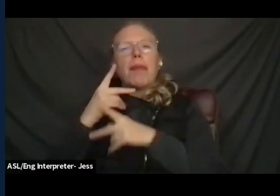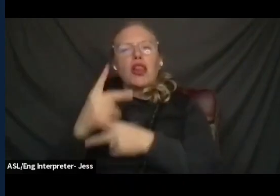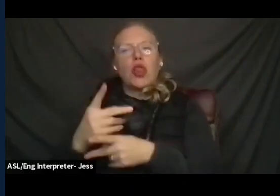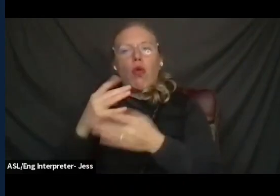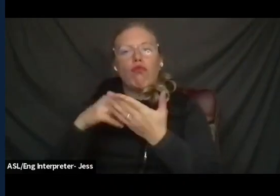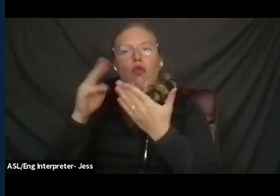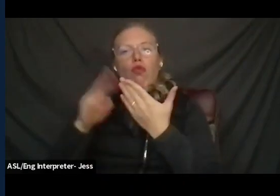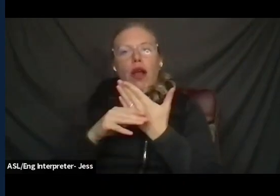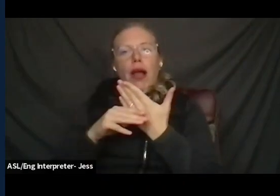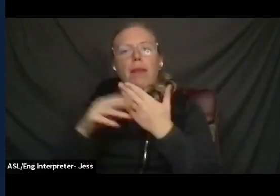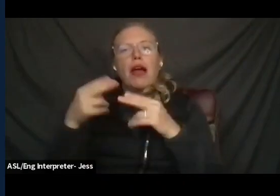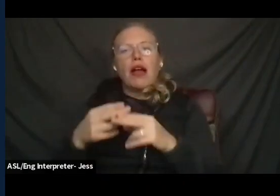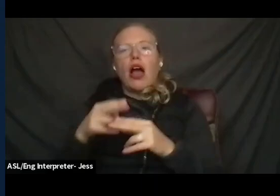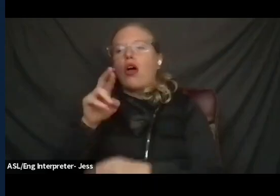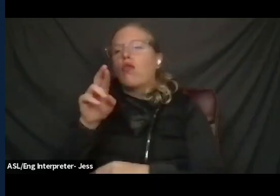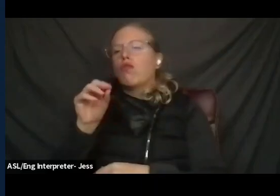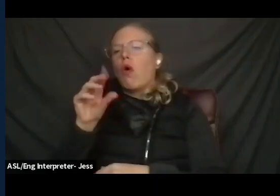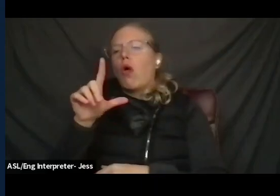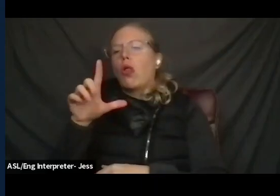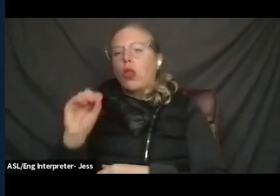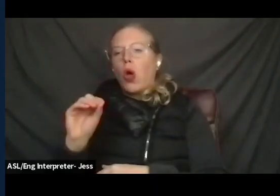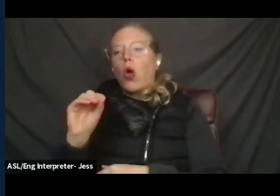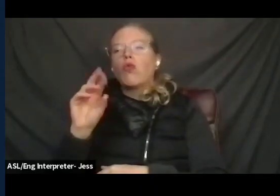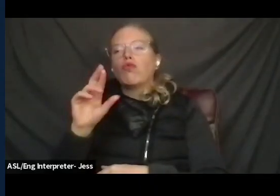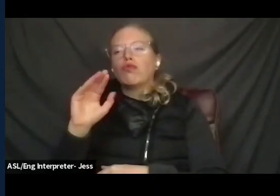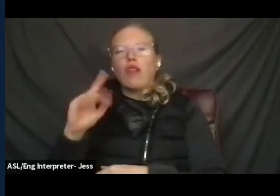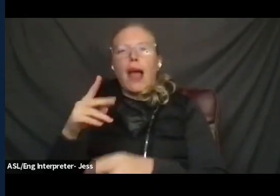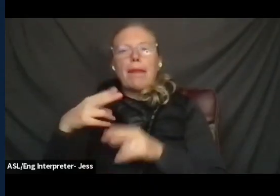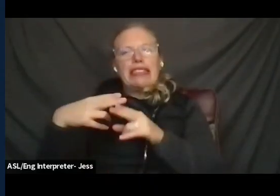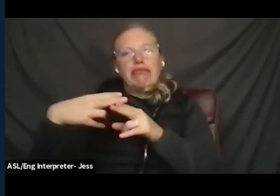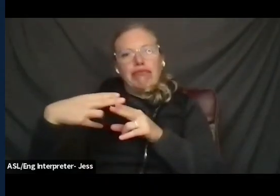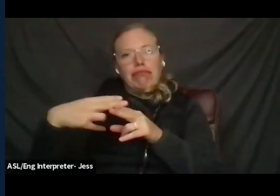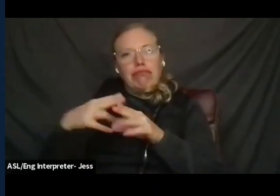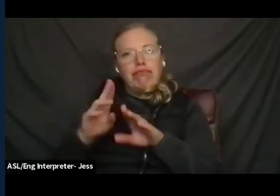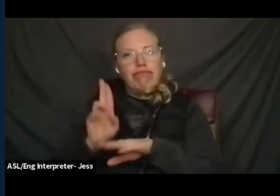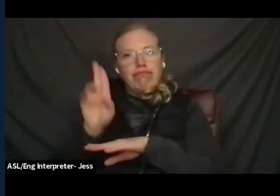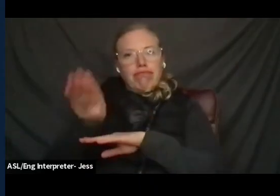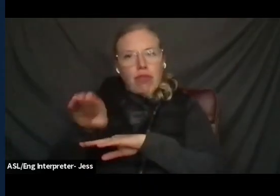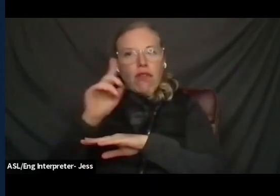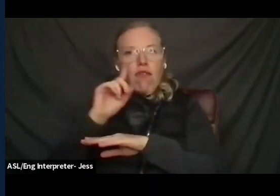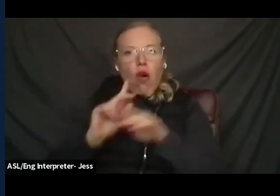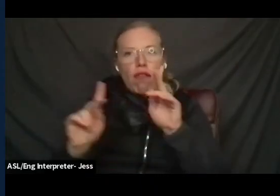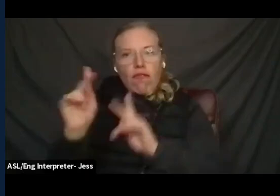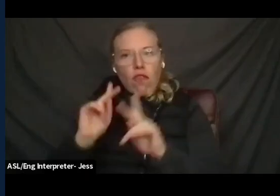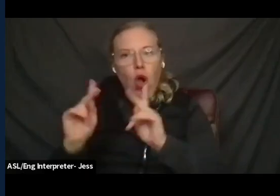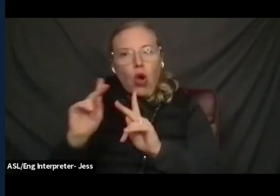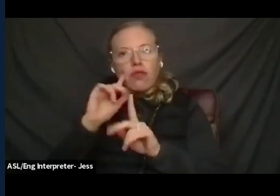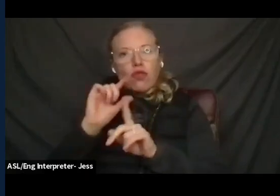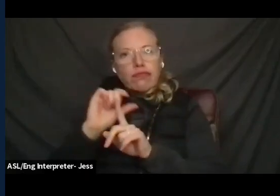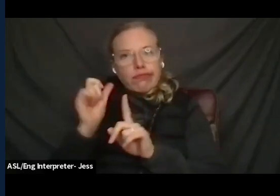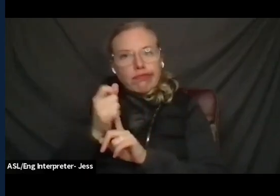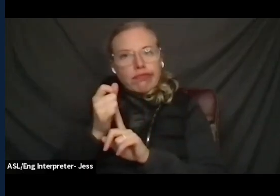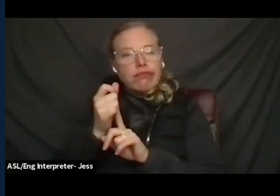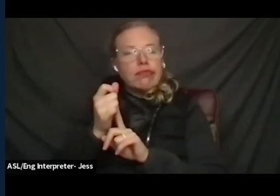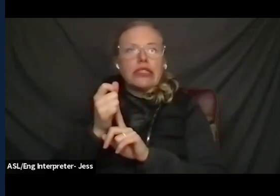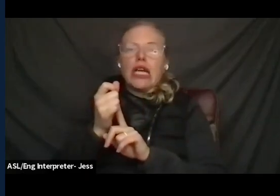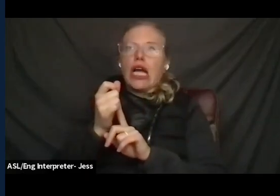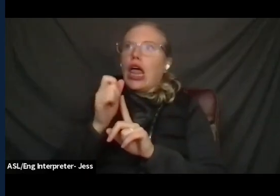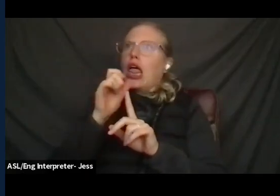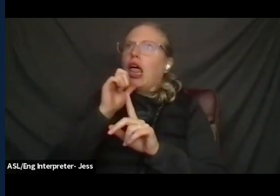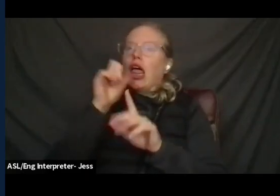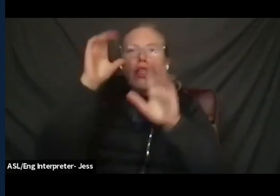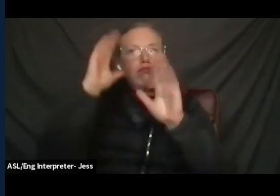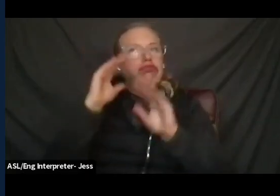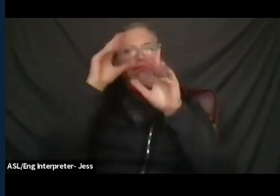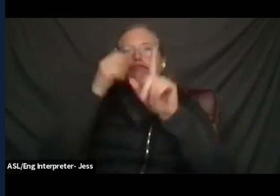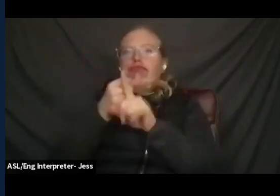programs called a roller ramp. So we can install a temporary ramp for folks, in situations where you didn't know that you were going to need that